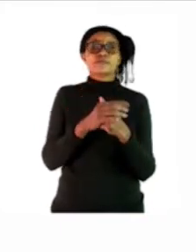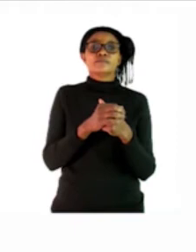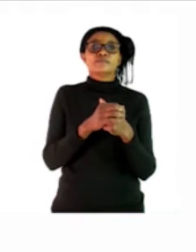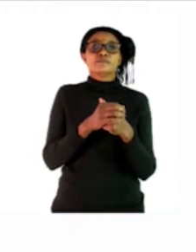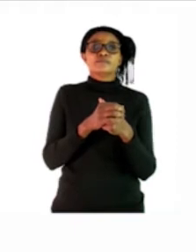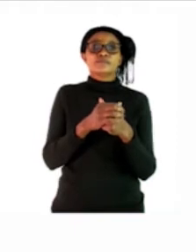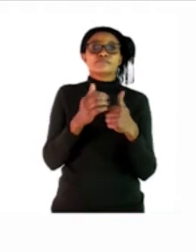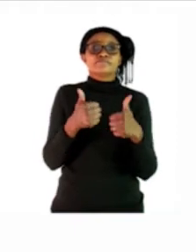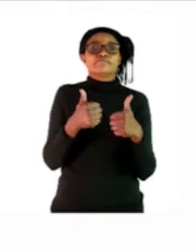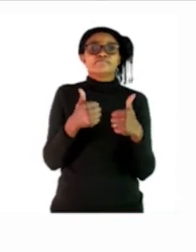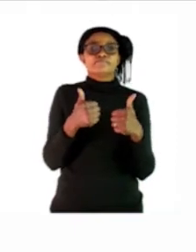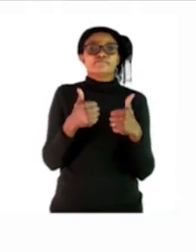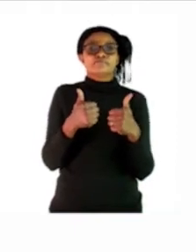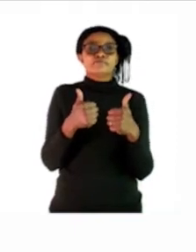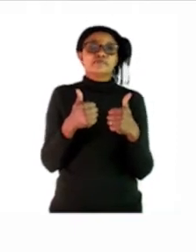Good.